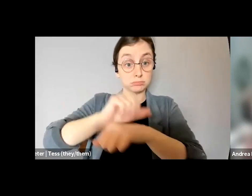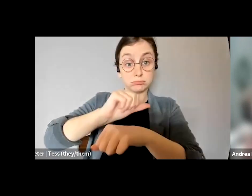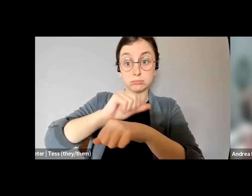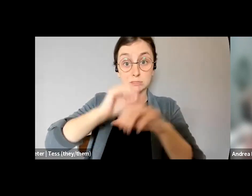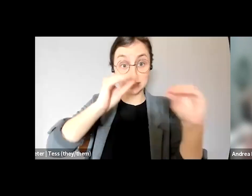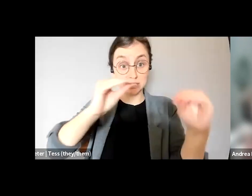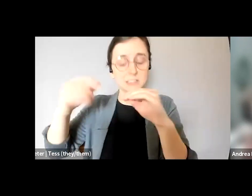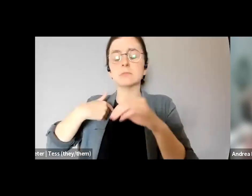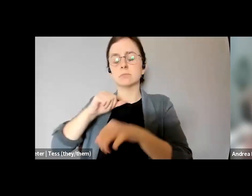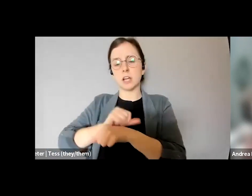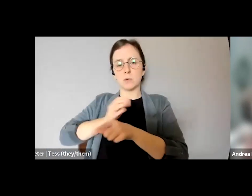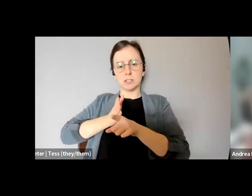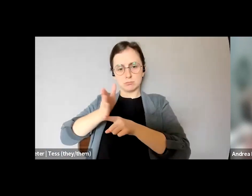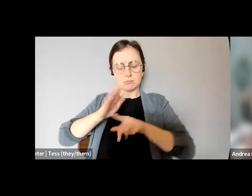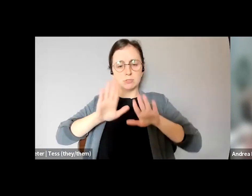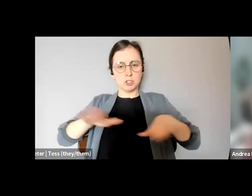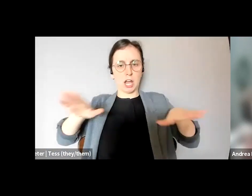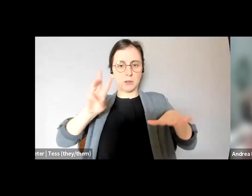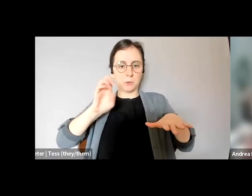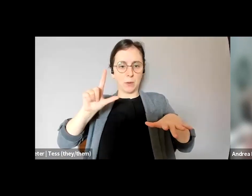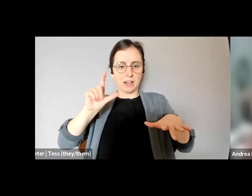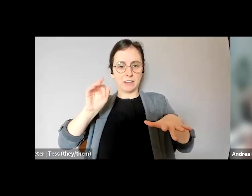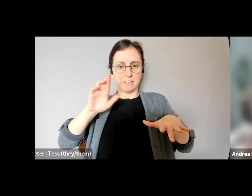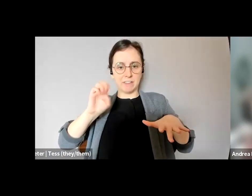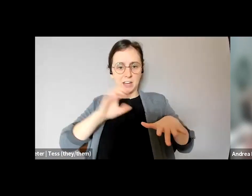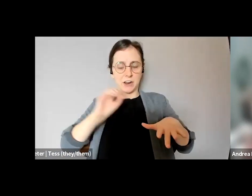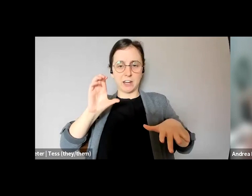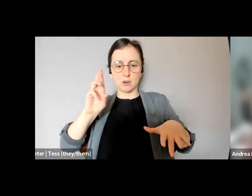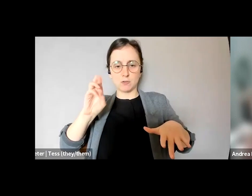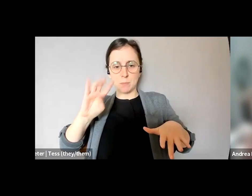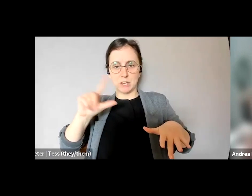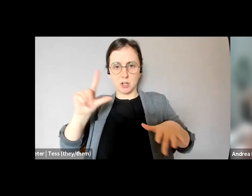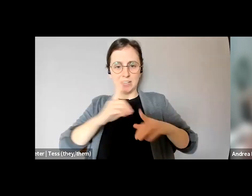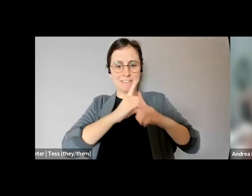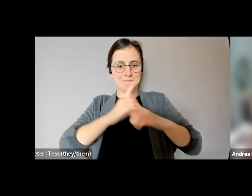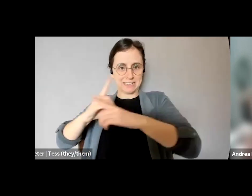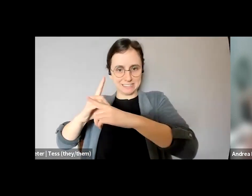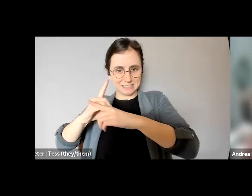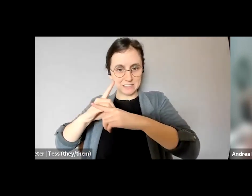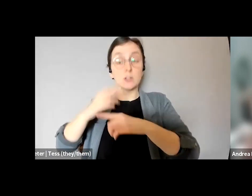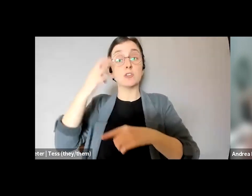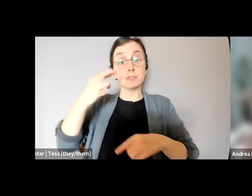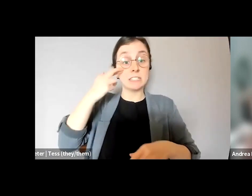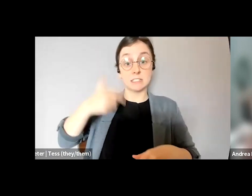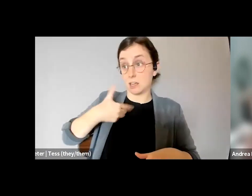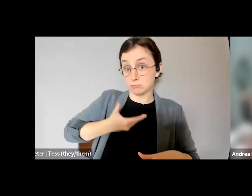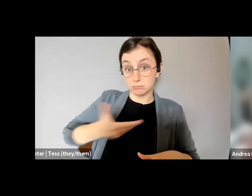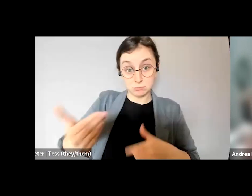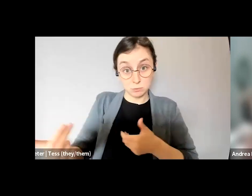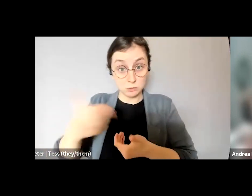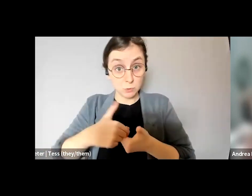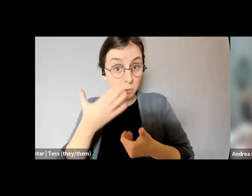child welfare and criminal defense. I was generally asked to talk with you all today about the intersection of 988